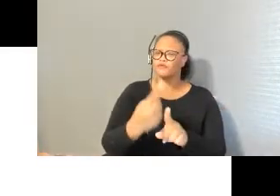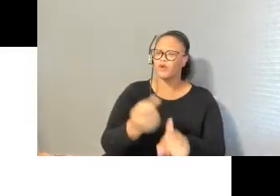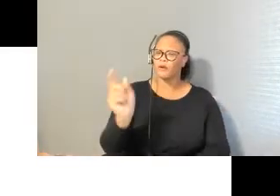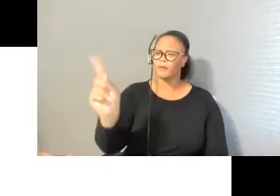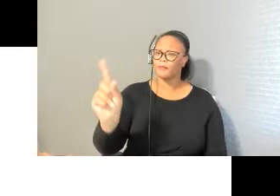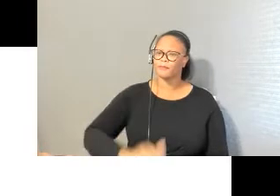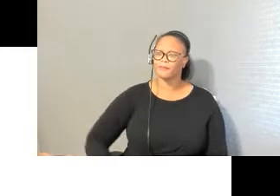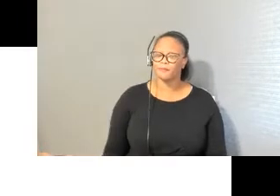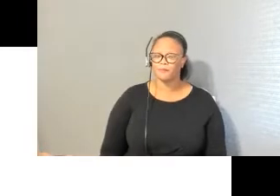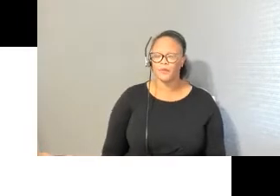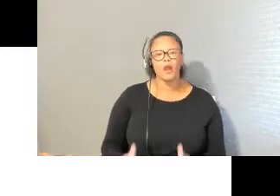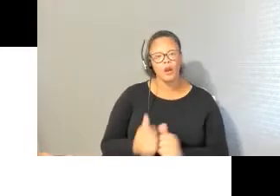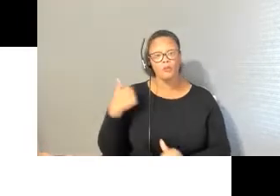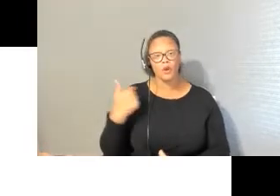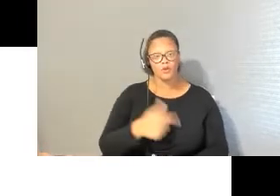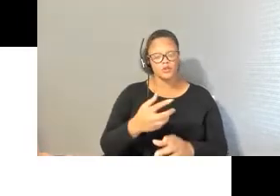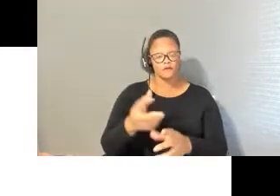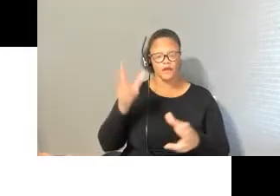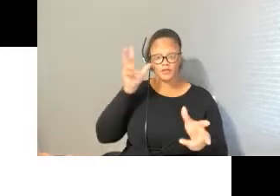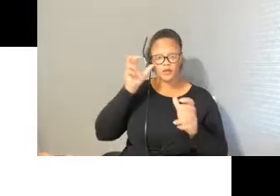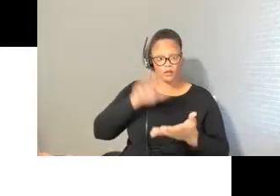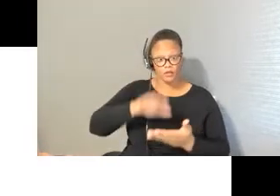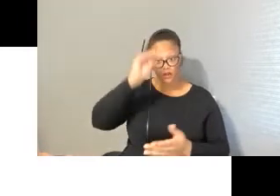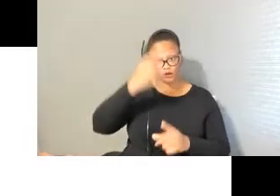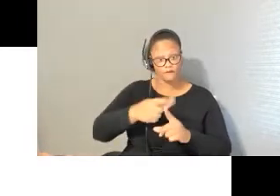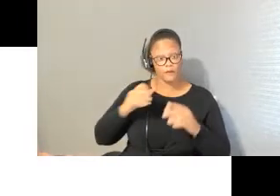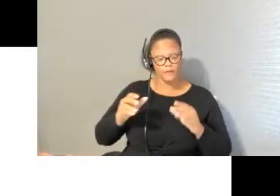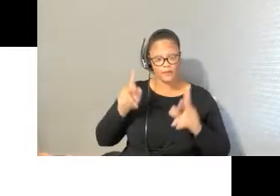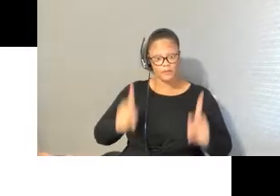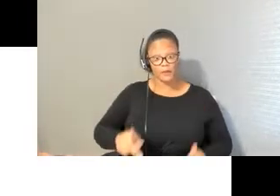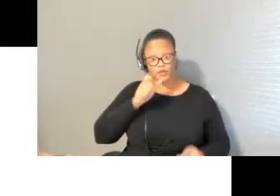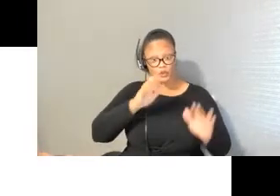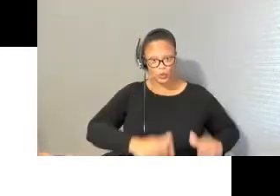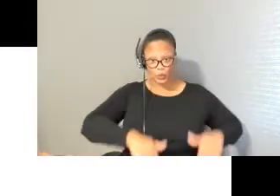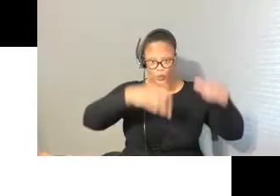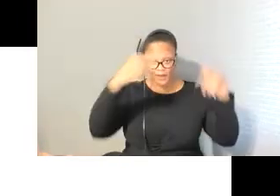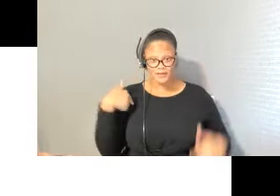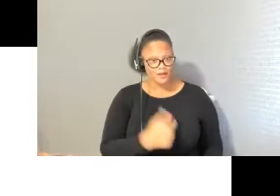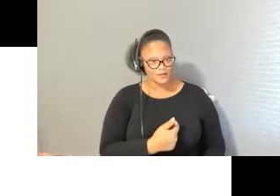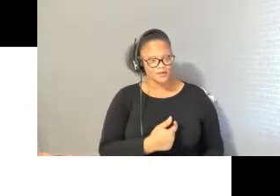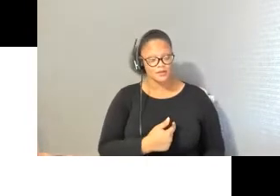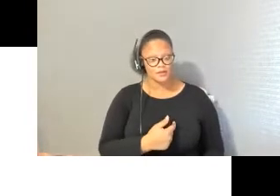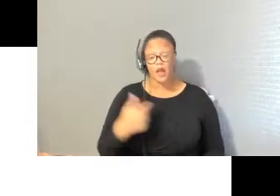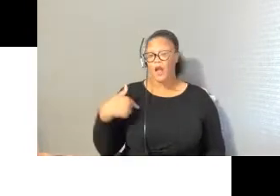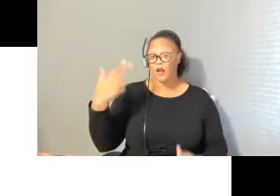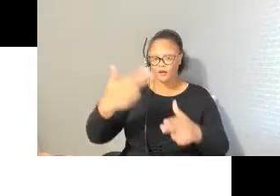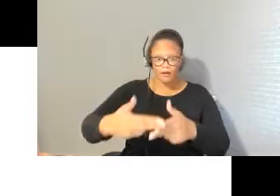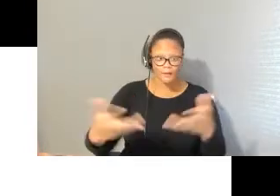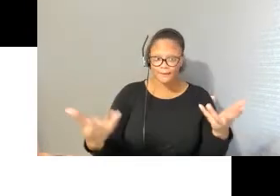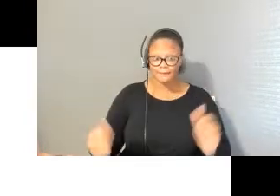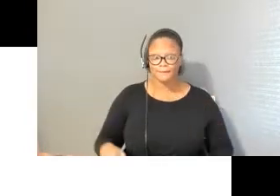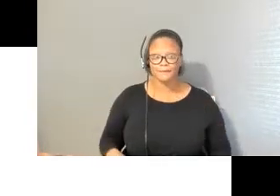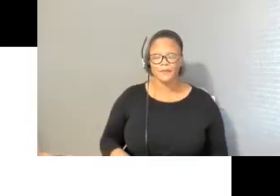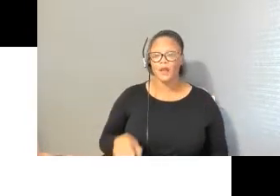know that most of us got those parenting skills from the person that raised us. What I call this one is Big